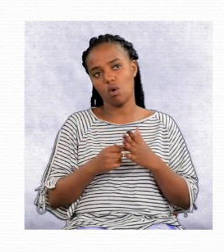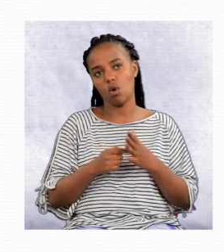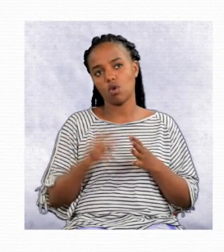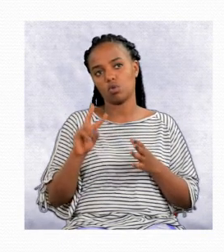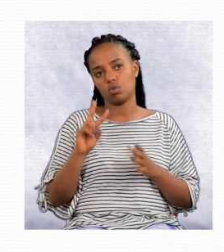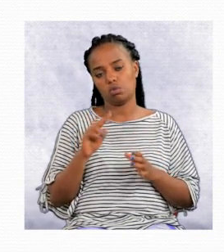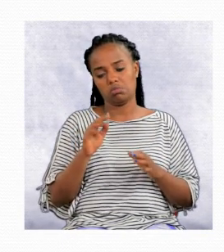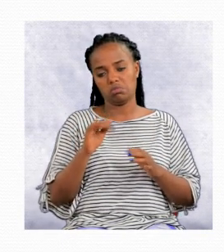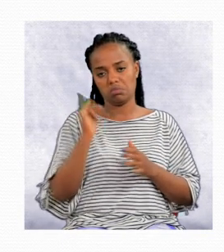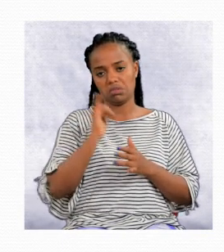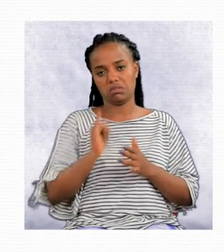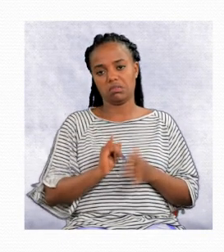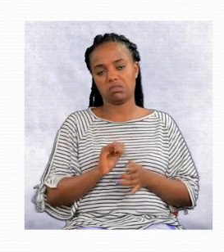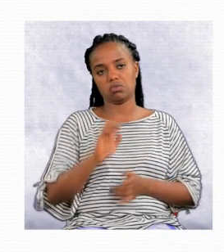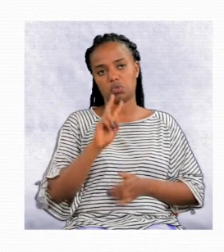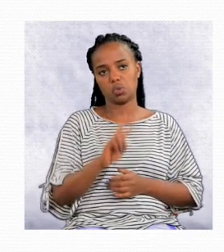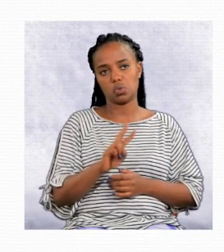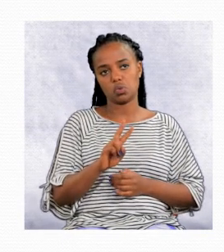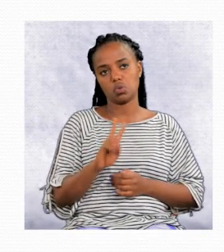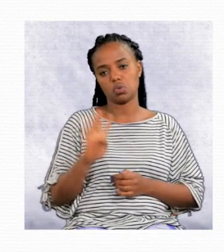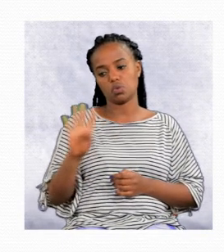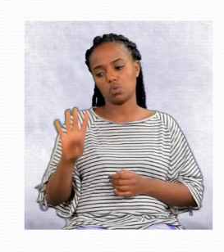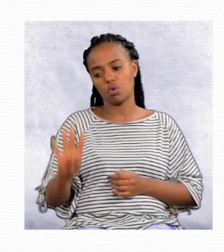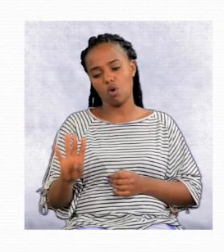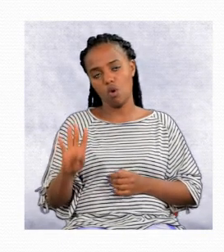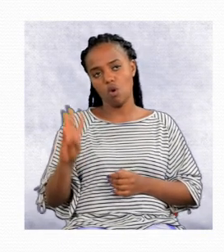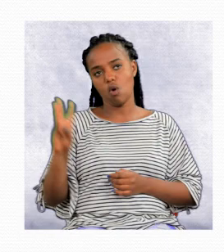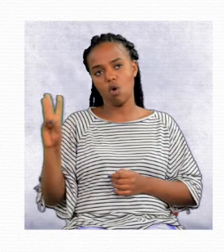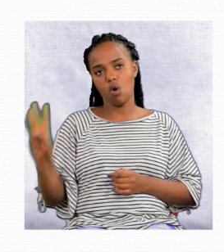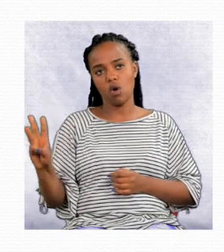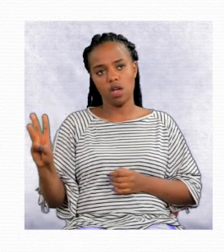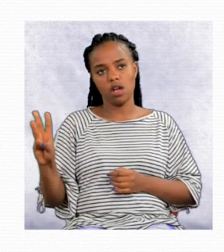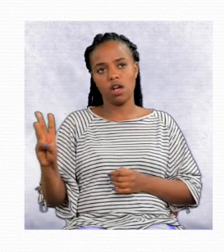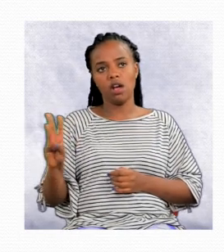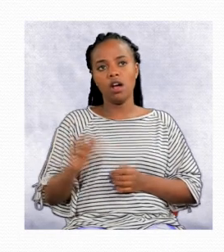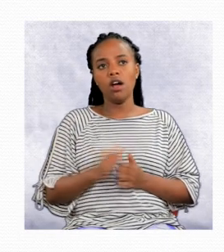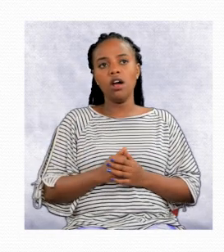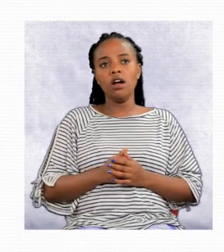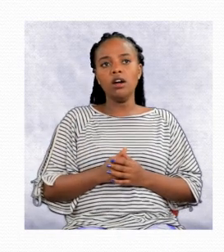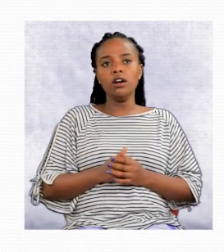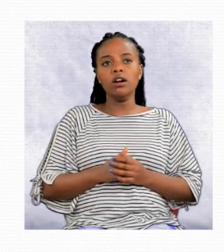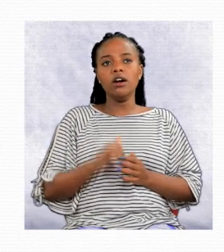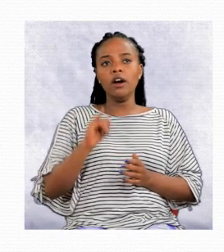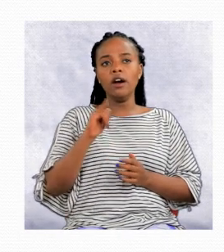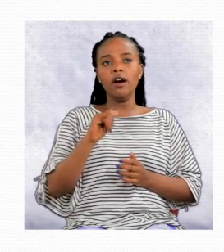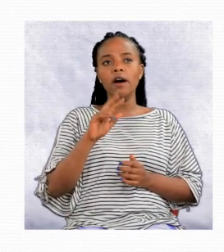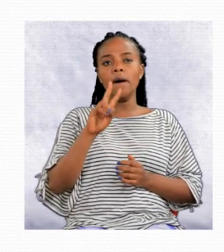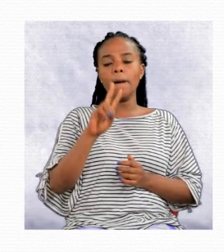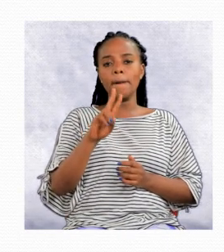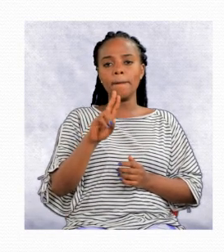2, 4 and 6. Here also it is 2, 4 and